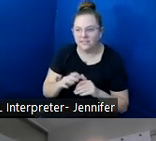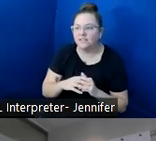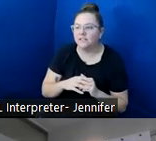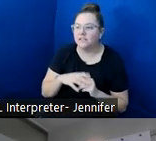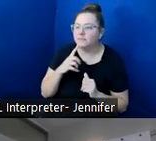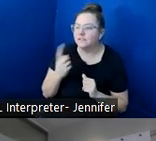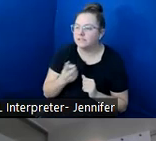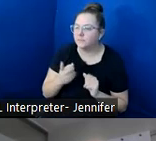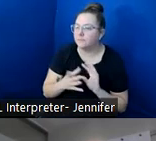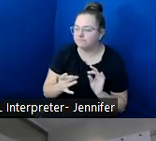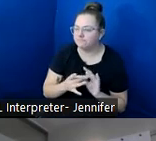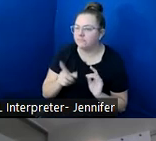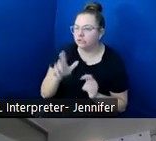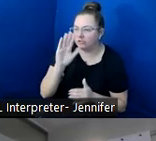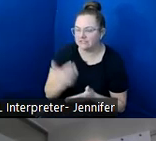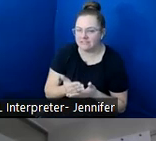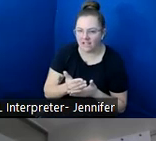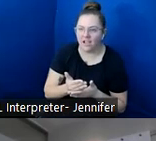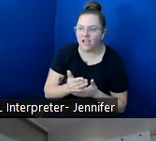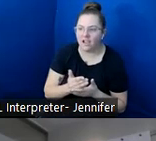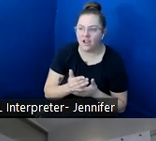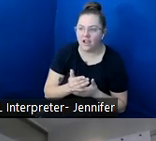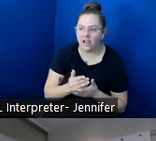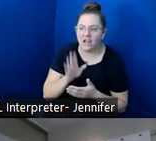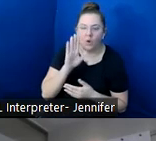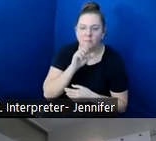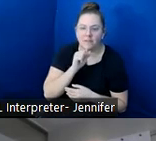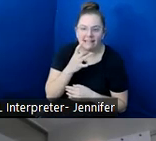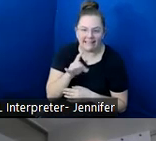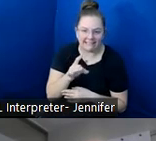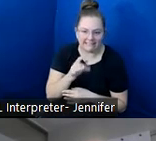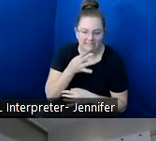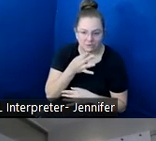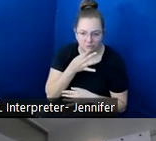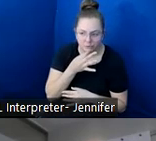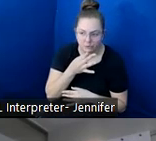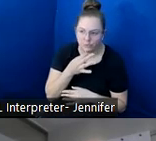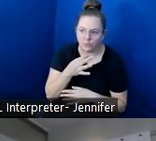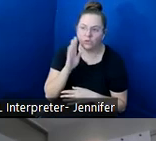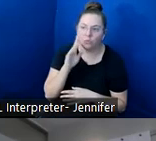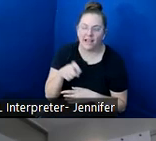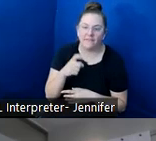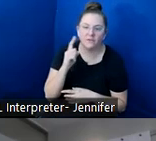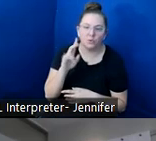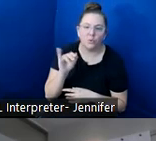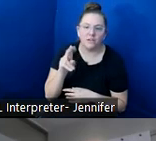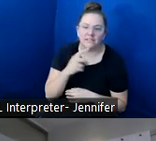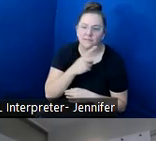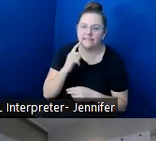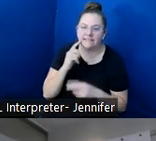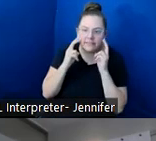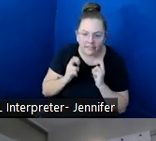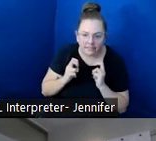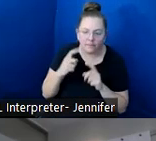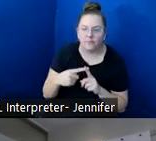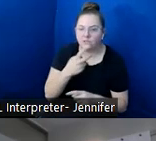was talking about their son will be 18 soon, and he'll need wisdom teeth out and braces. Will this